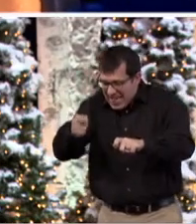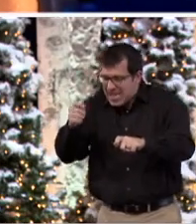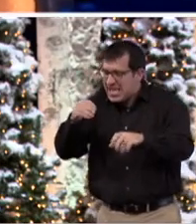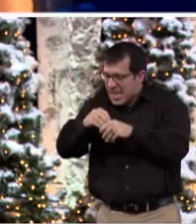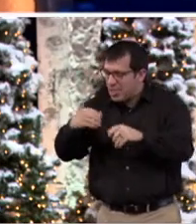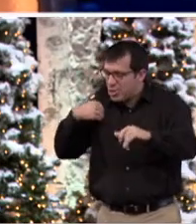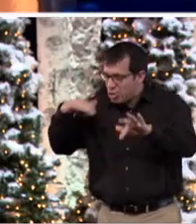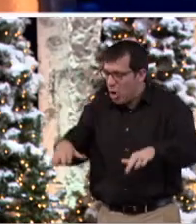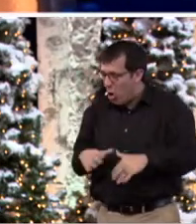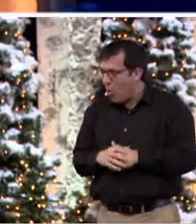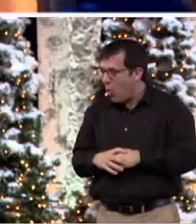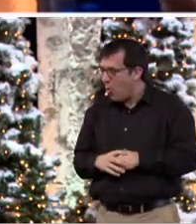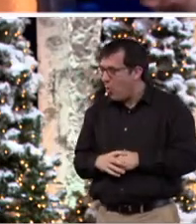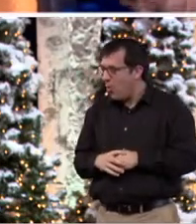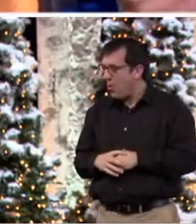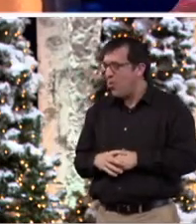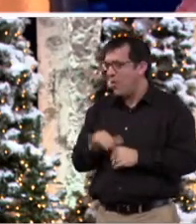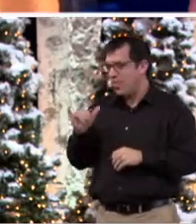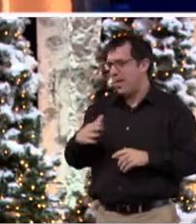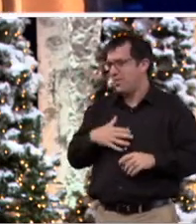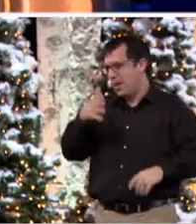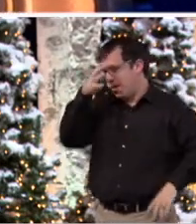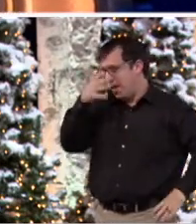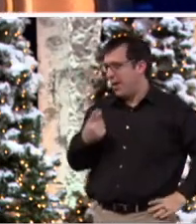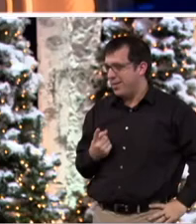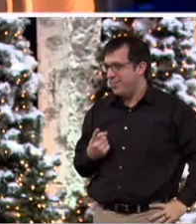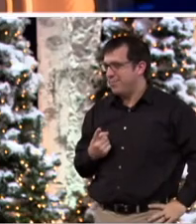snow. I thought, that's my dad.